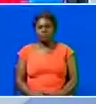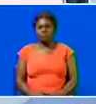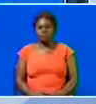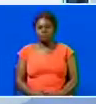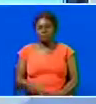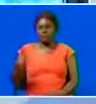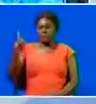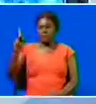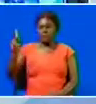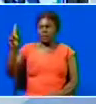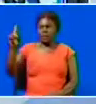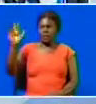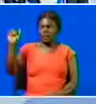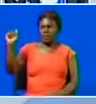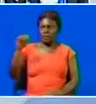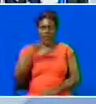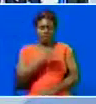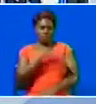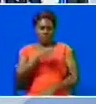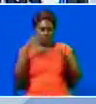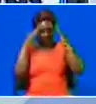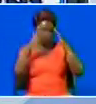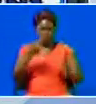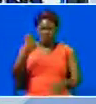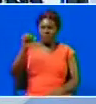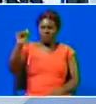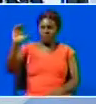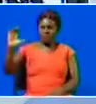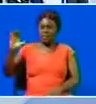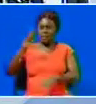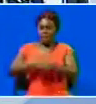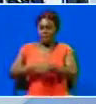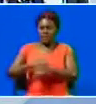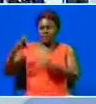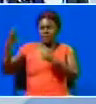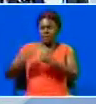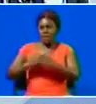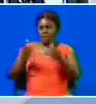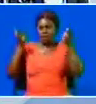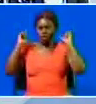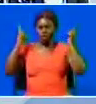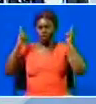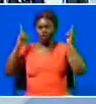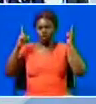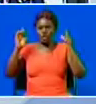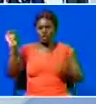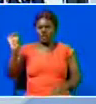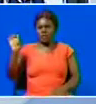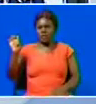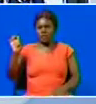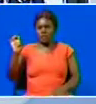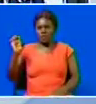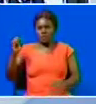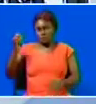Kenya Revenue Authority is this evening on the spot after ESCC detectives seized 8 containers loaded with ethanol at a warehouse in